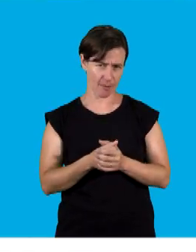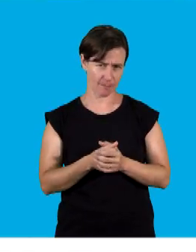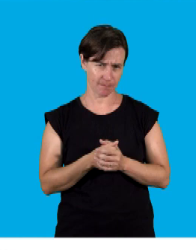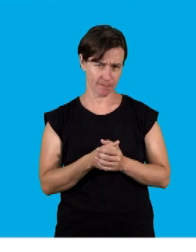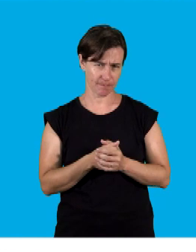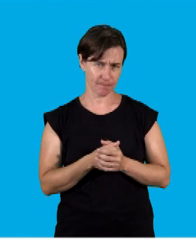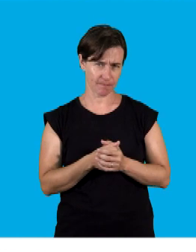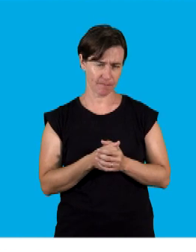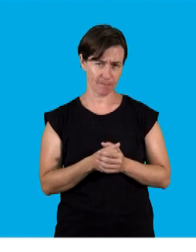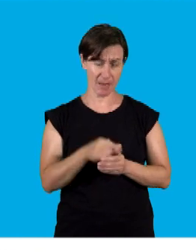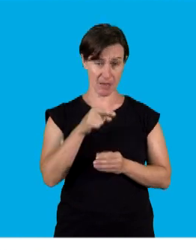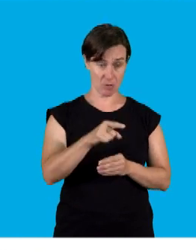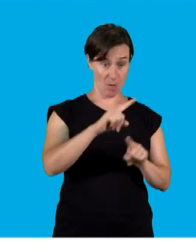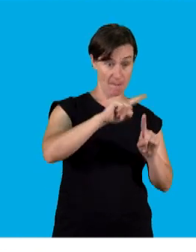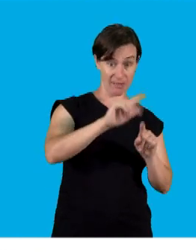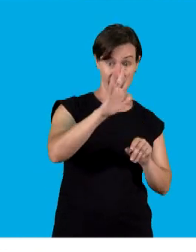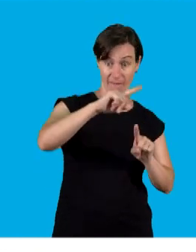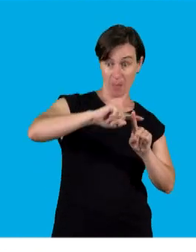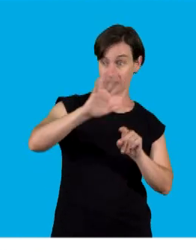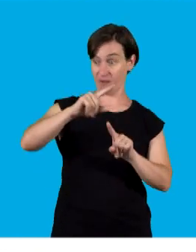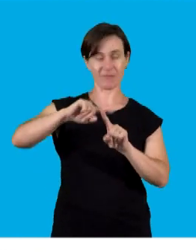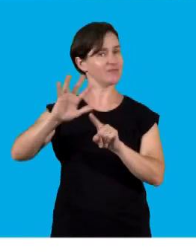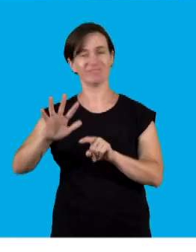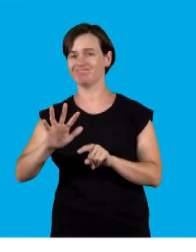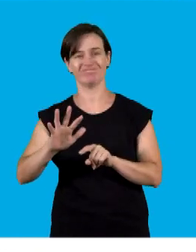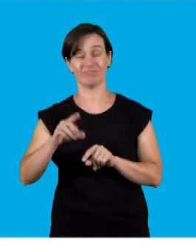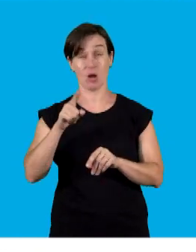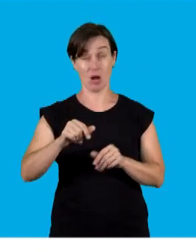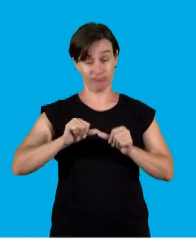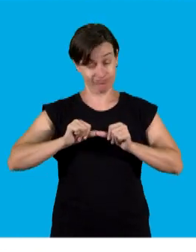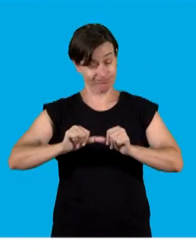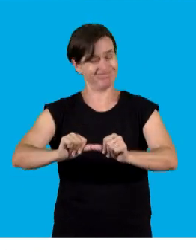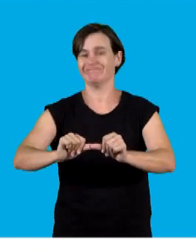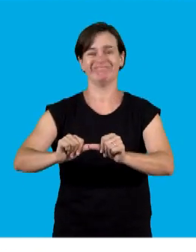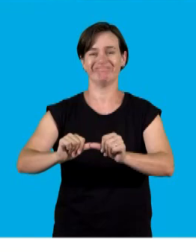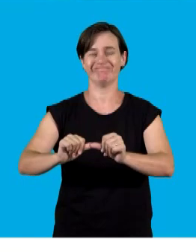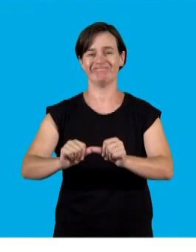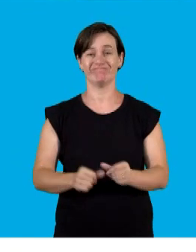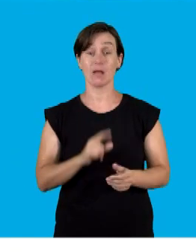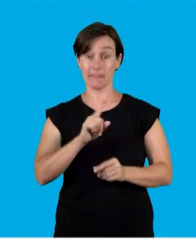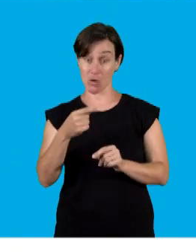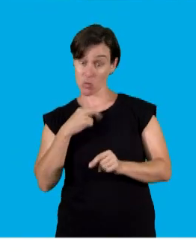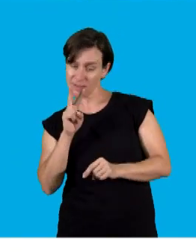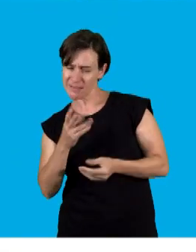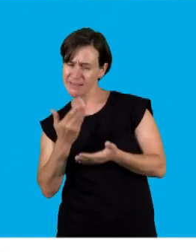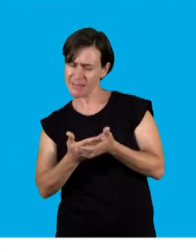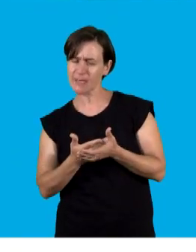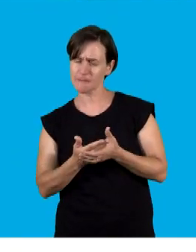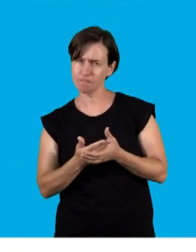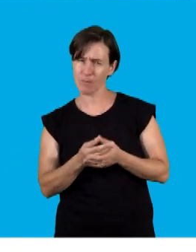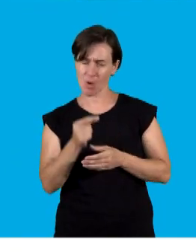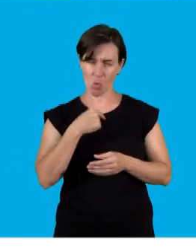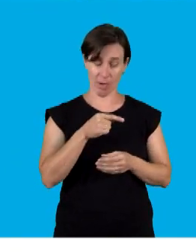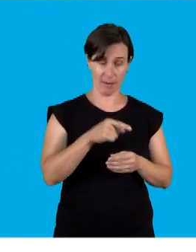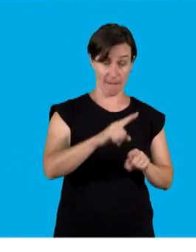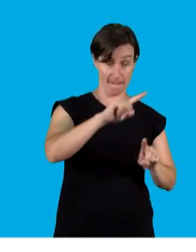that we are getting here, it is not the same, meaning it's not constant, but we can see that each time